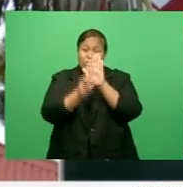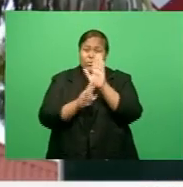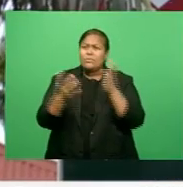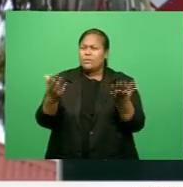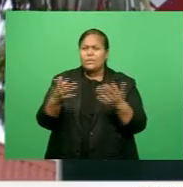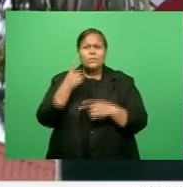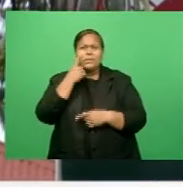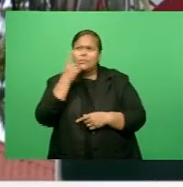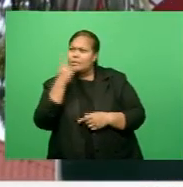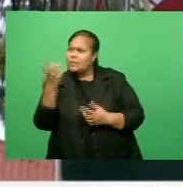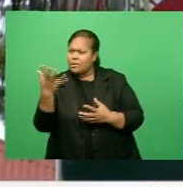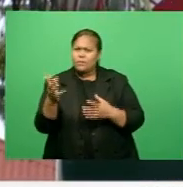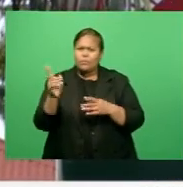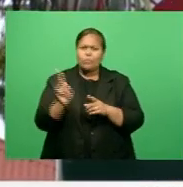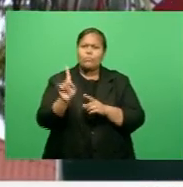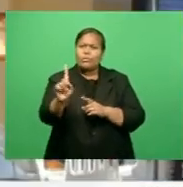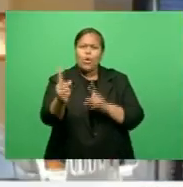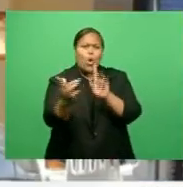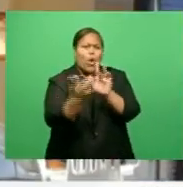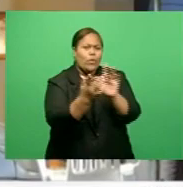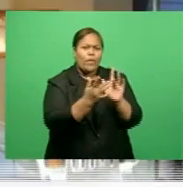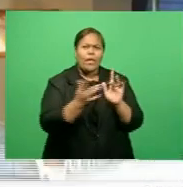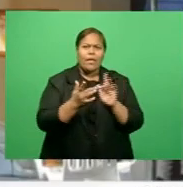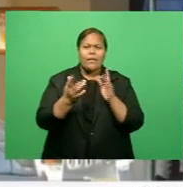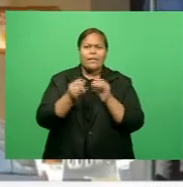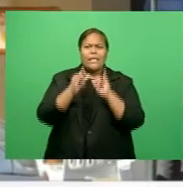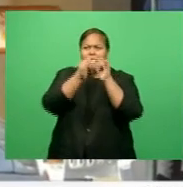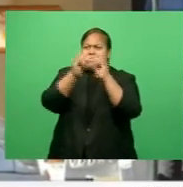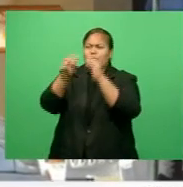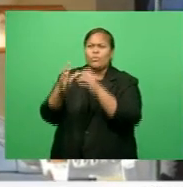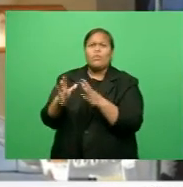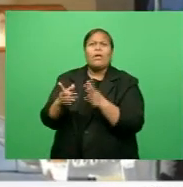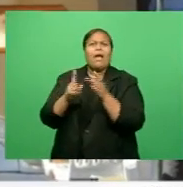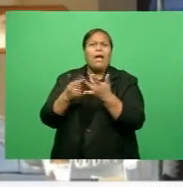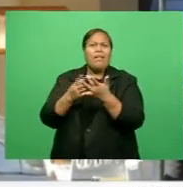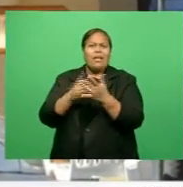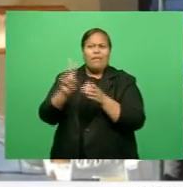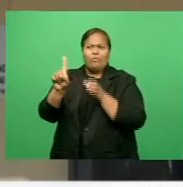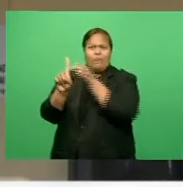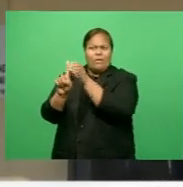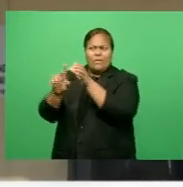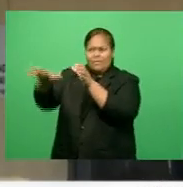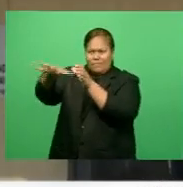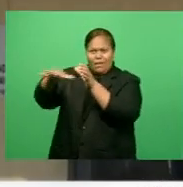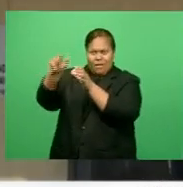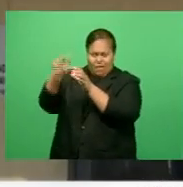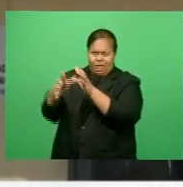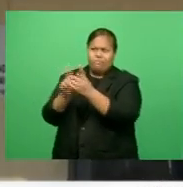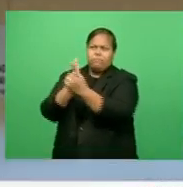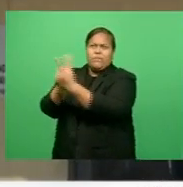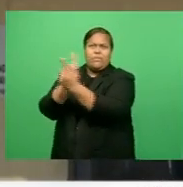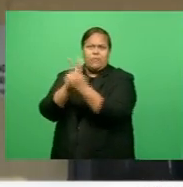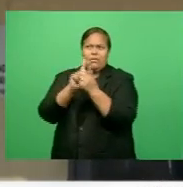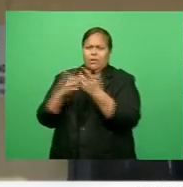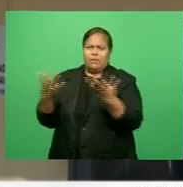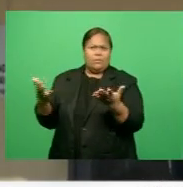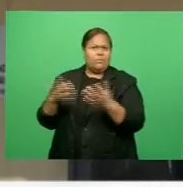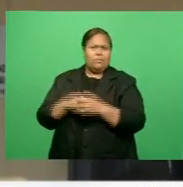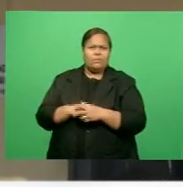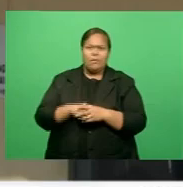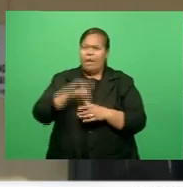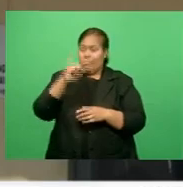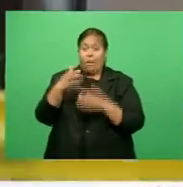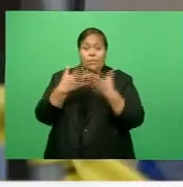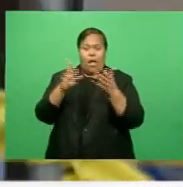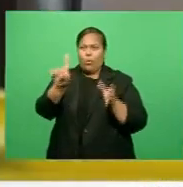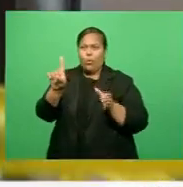contact with individuals who have been placed in quarantine in Nandi. He adds the soldier has been placed in quarantine as a precautionary